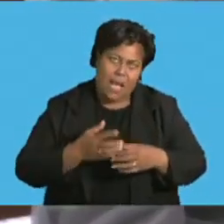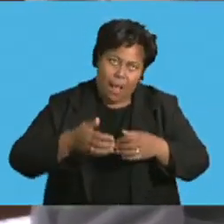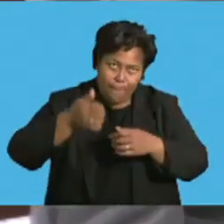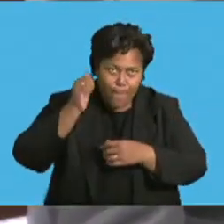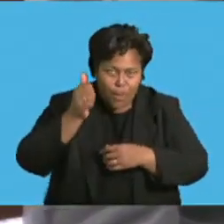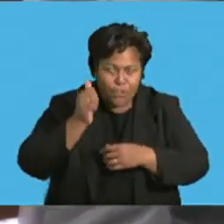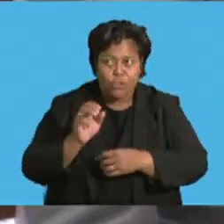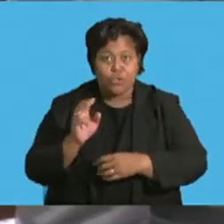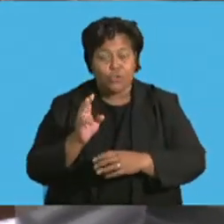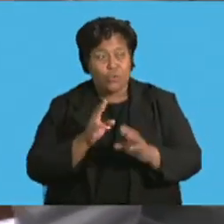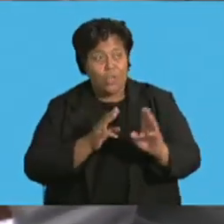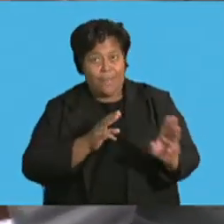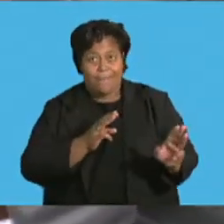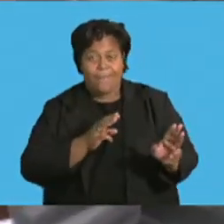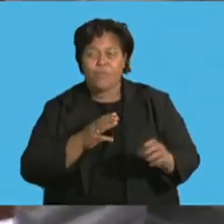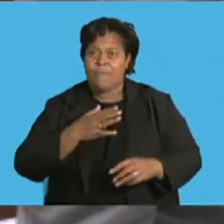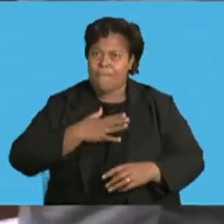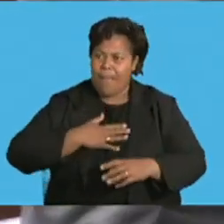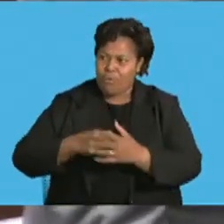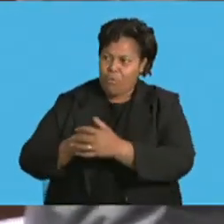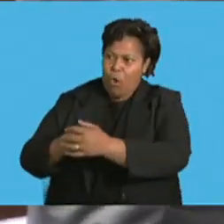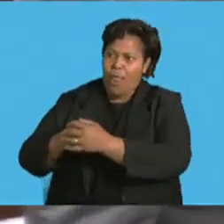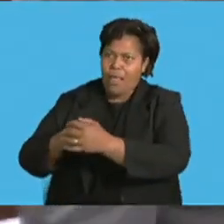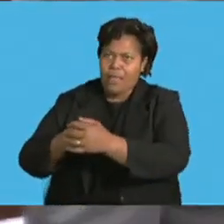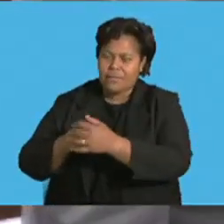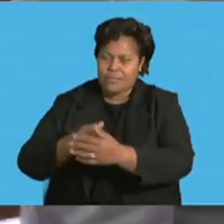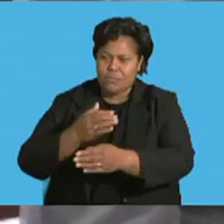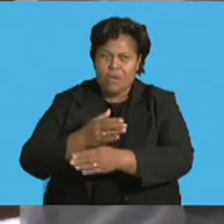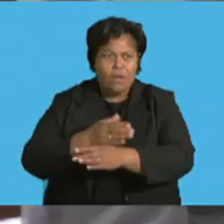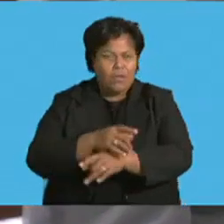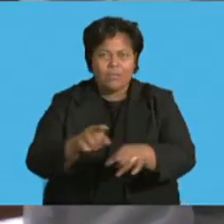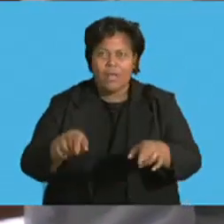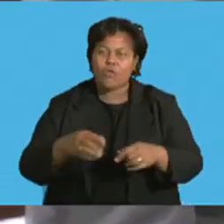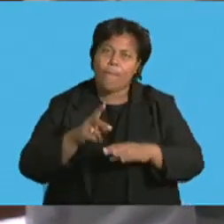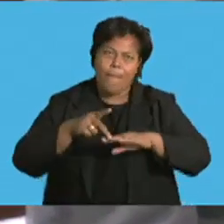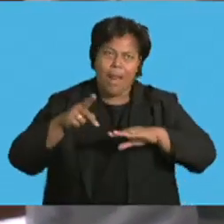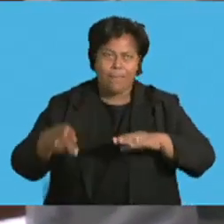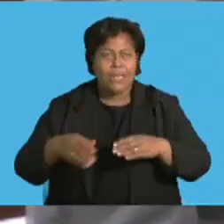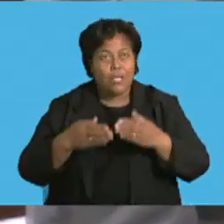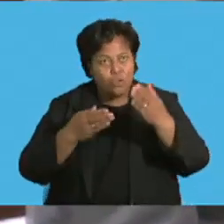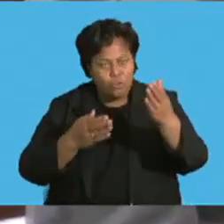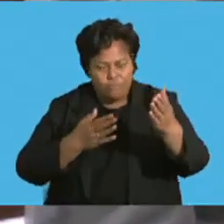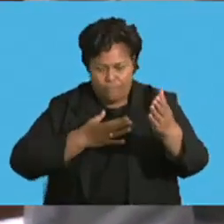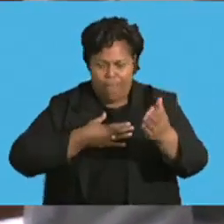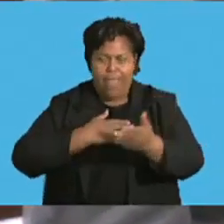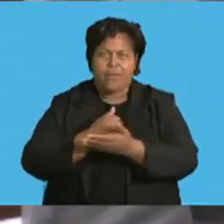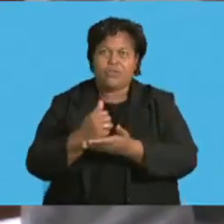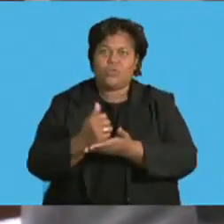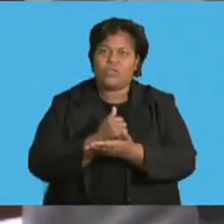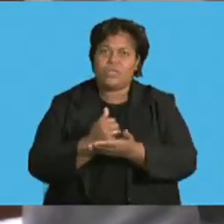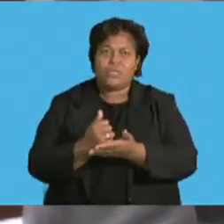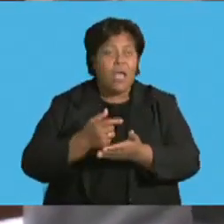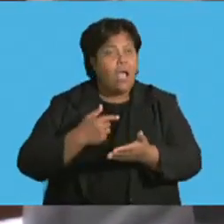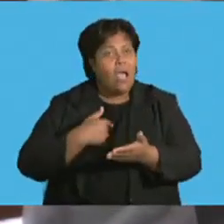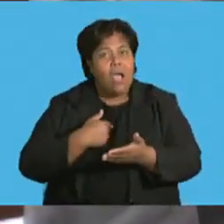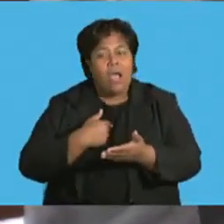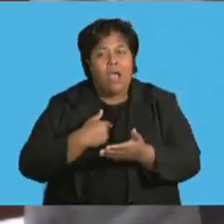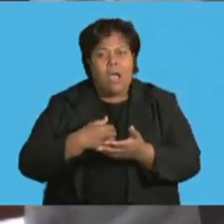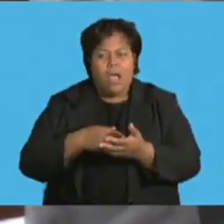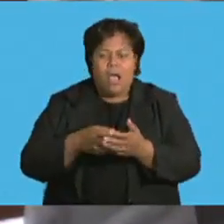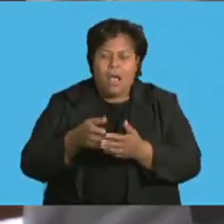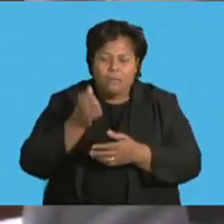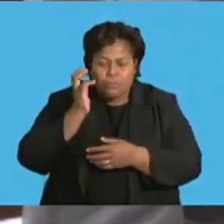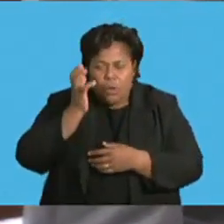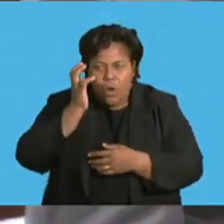him, to my colleagues, to the Parliament, and to you, Mr. Speaker, sir, for my actions. I regret this event has caused